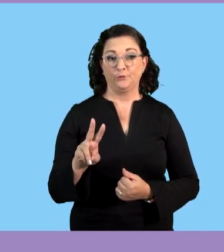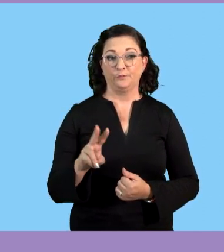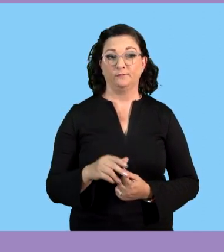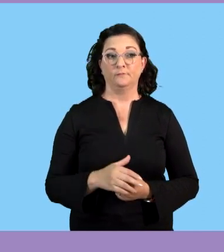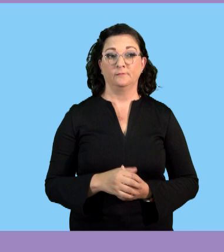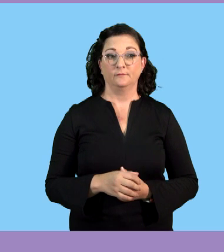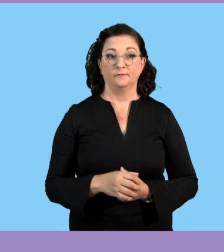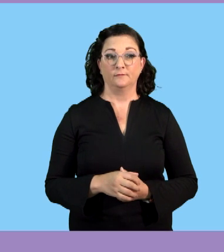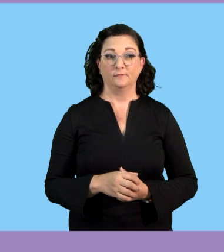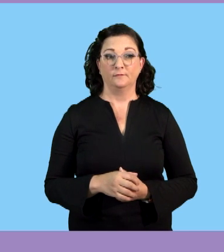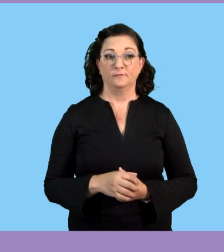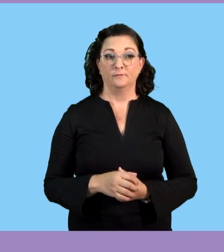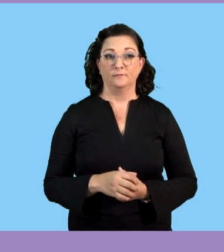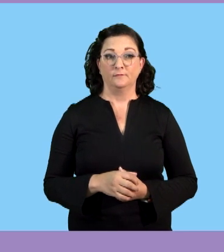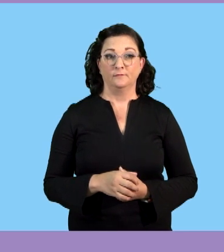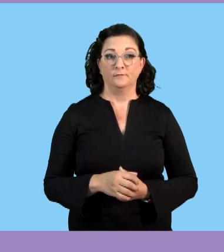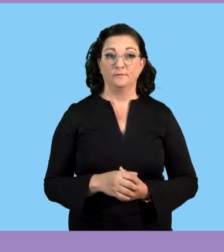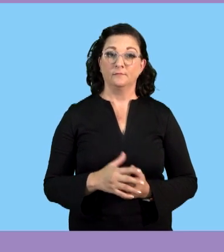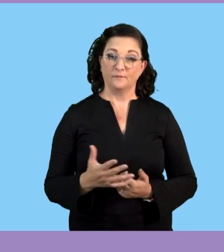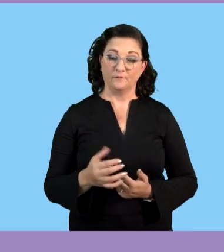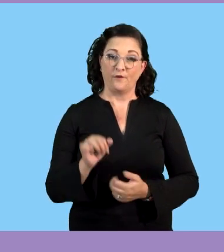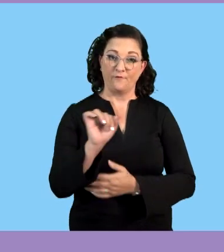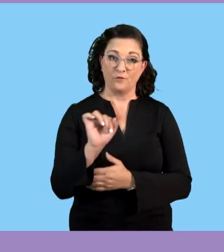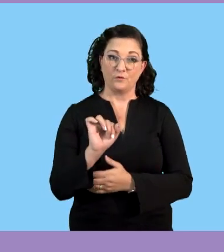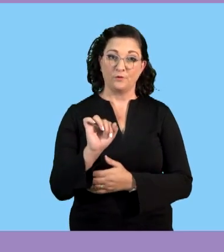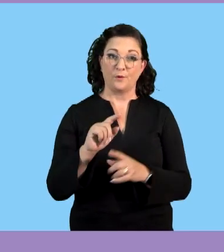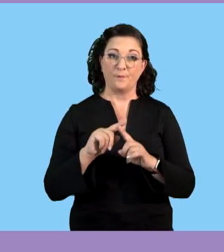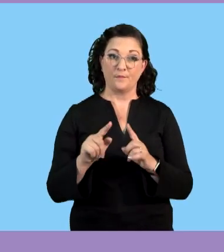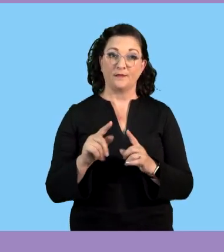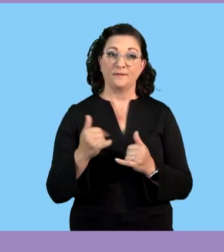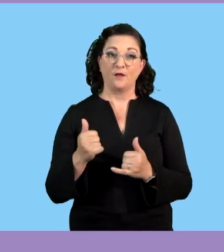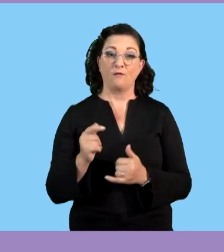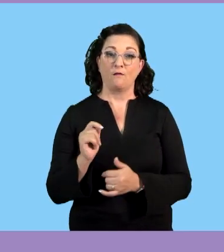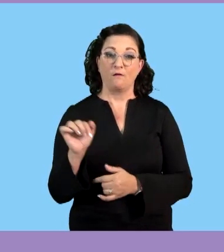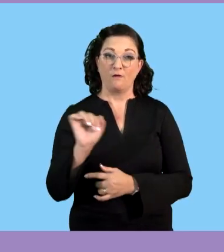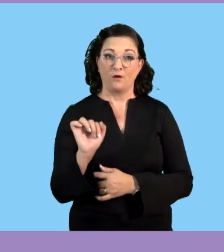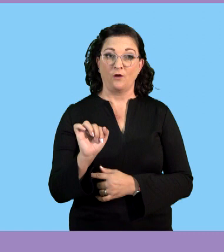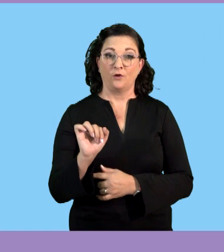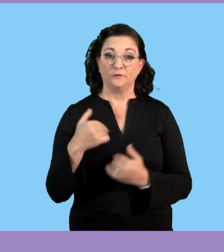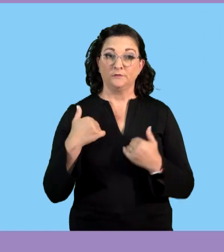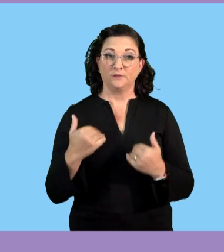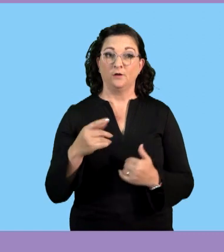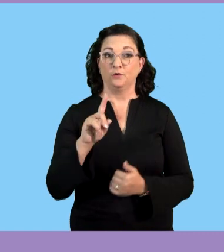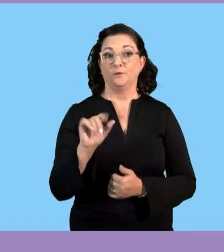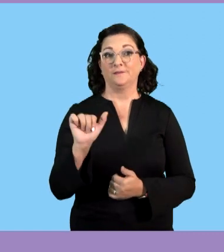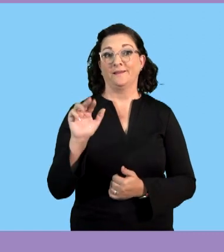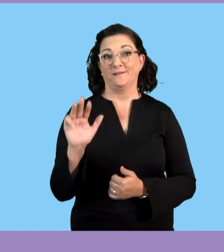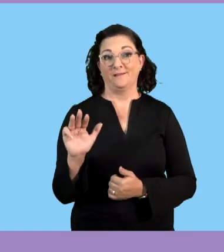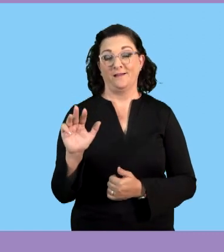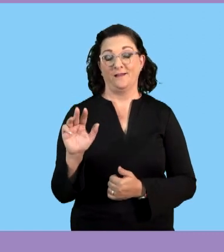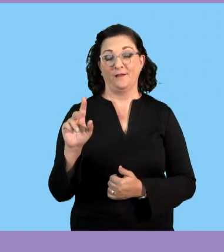180,492 rands. And this was for a car that he bought with an initial amount